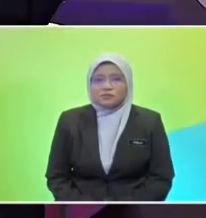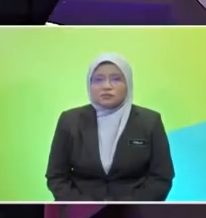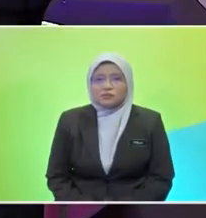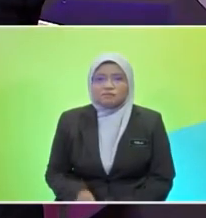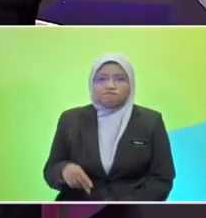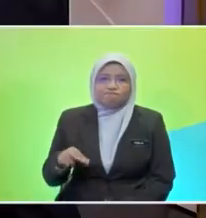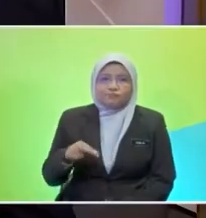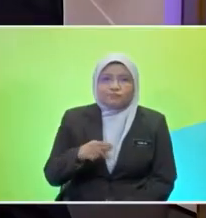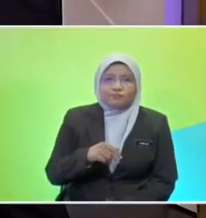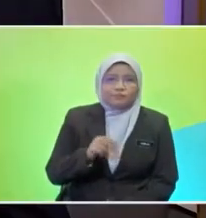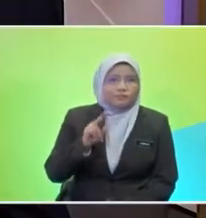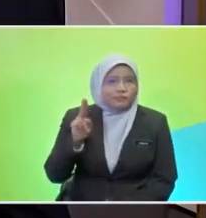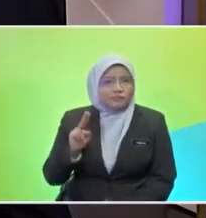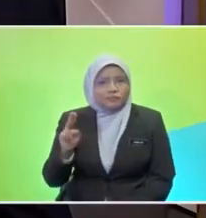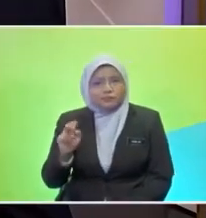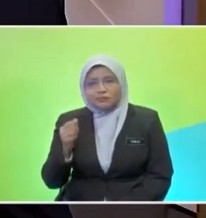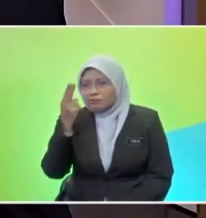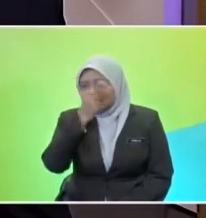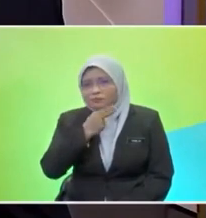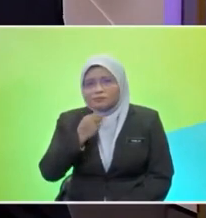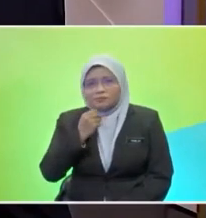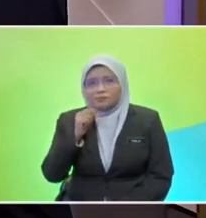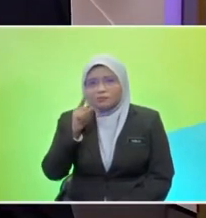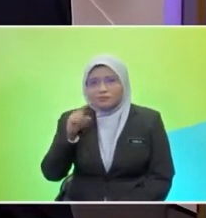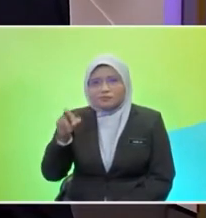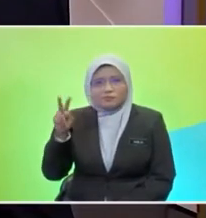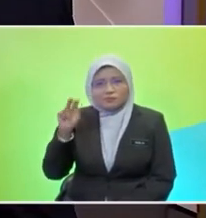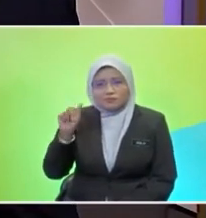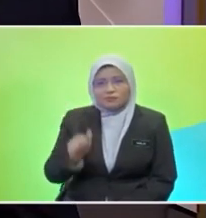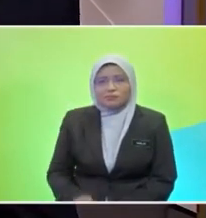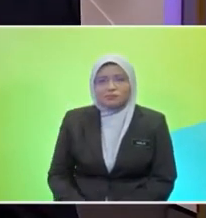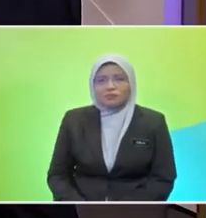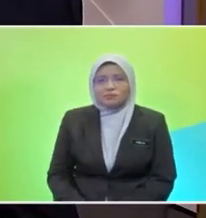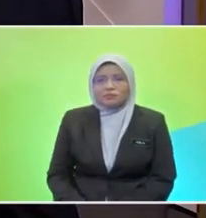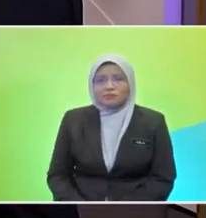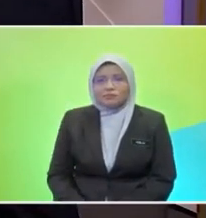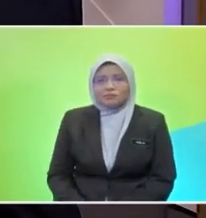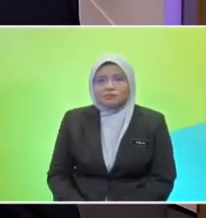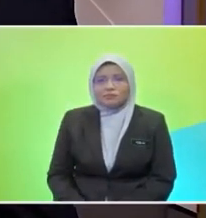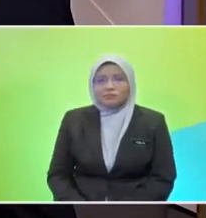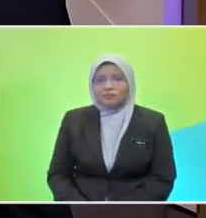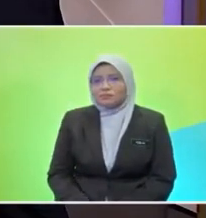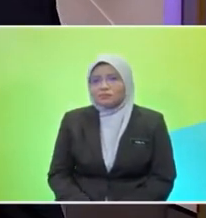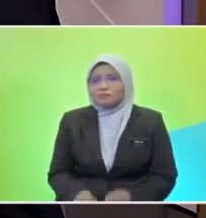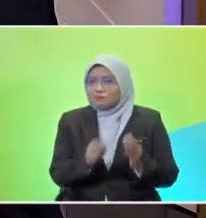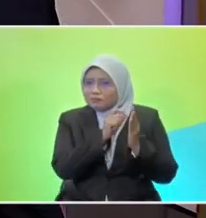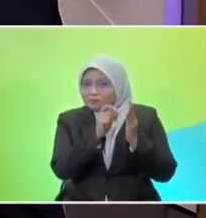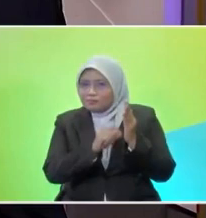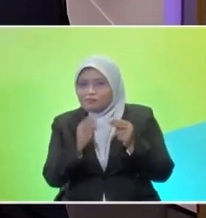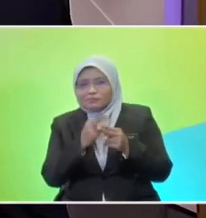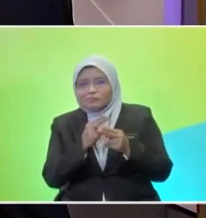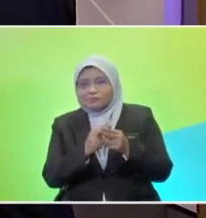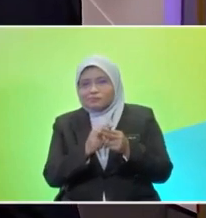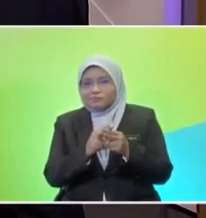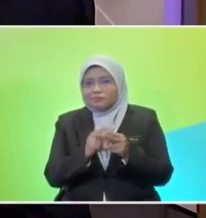Haiqal, look at this. Hanif, Ziana Zin is listed in the Malaysia Book of Records as the first ever